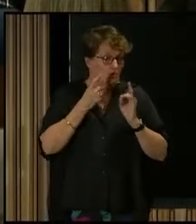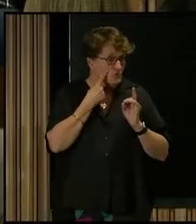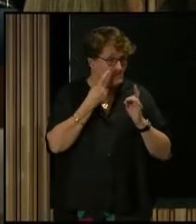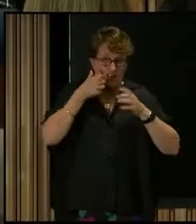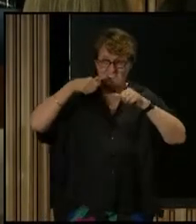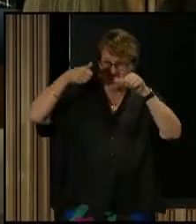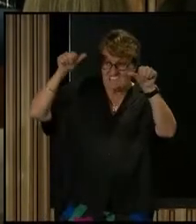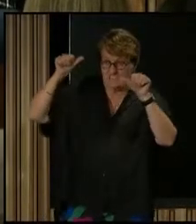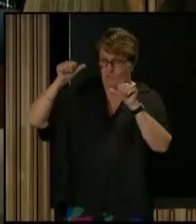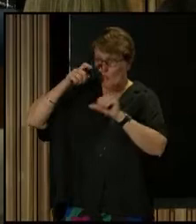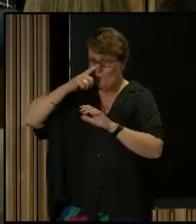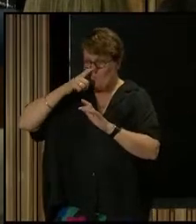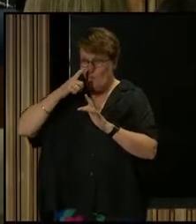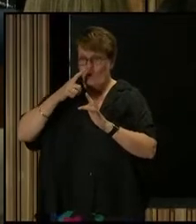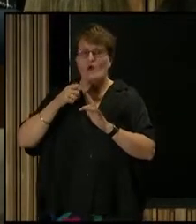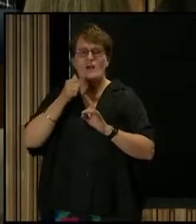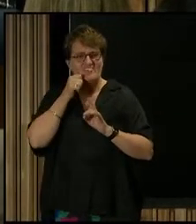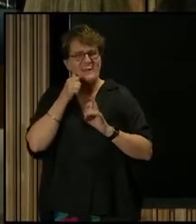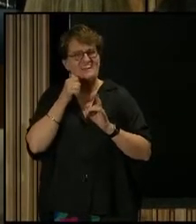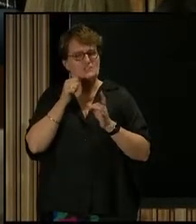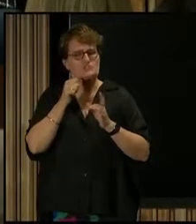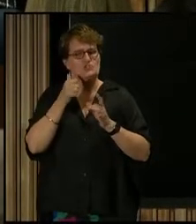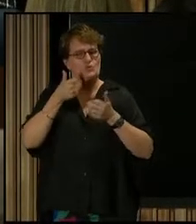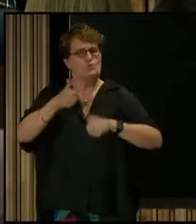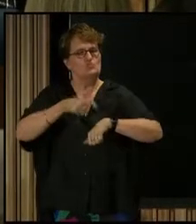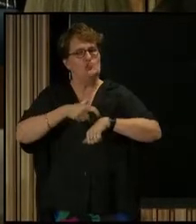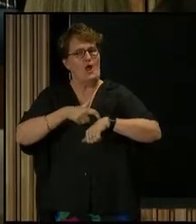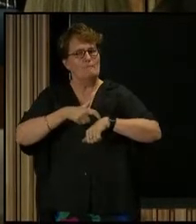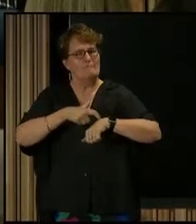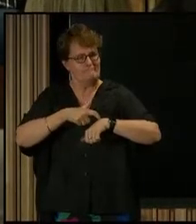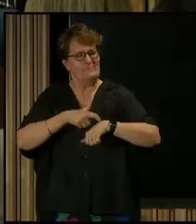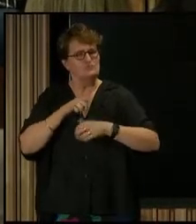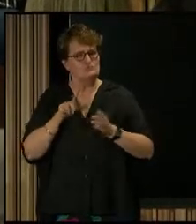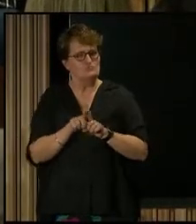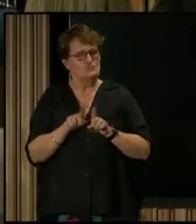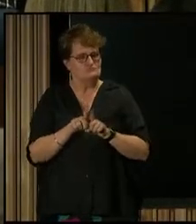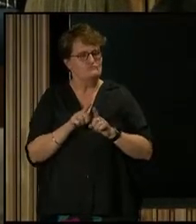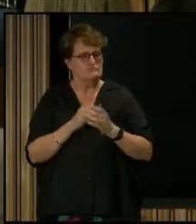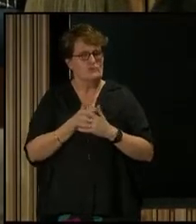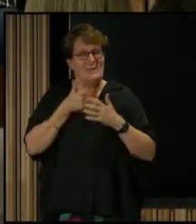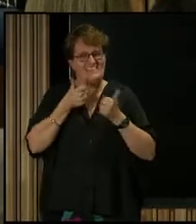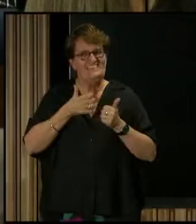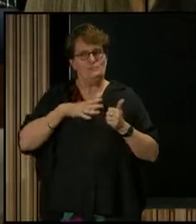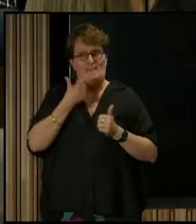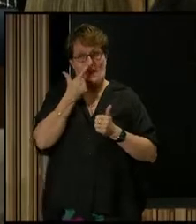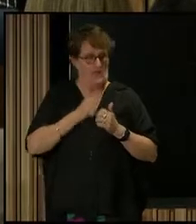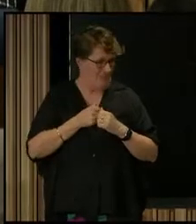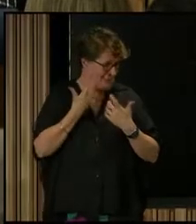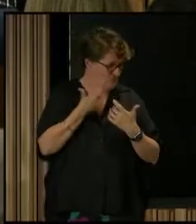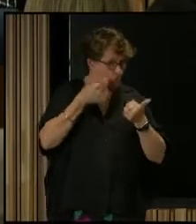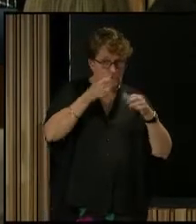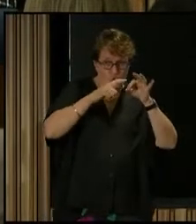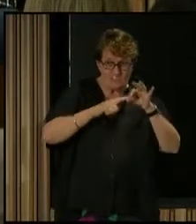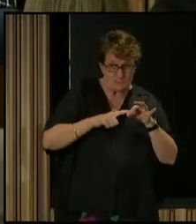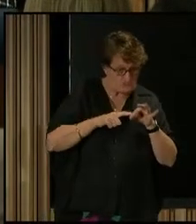successful musicians I know, they've all had a little moment of timing as well. Yeah. Yes, I think we've all been a bit lucky. Yeah. There's a question that's been here all the way through. So do